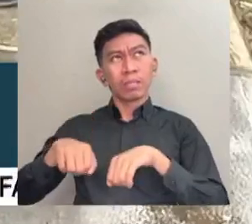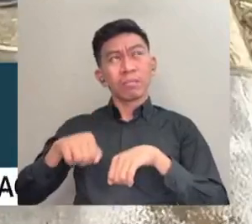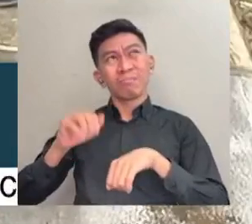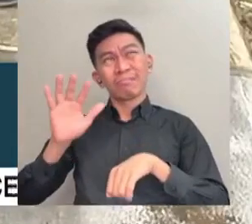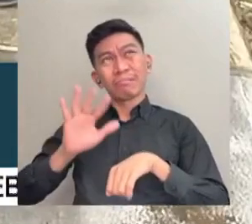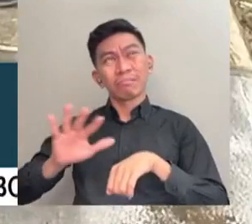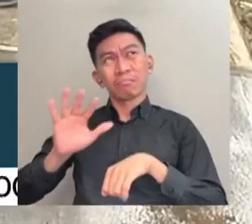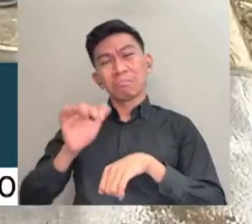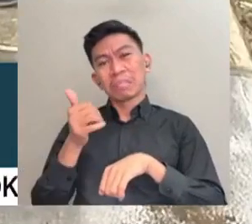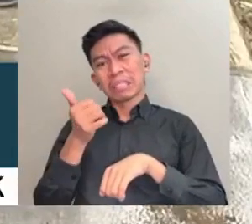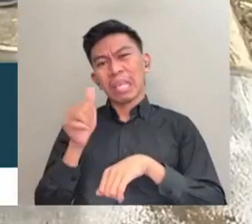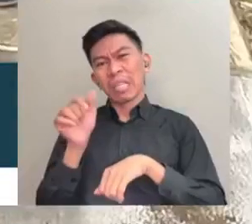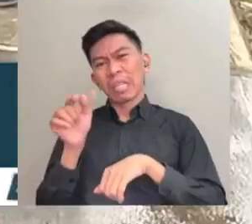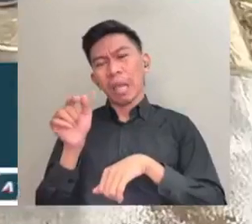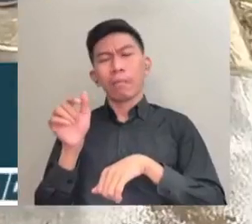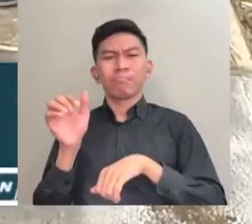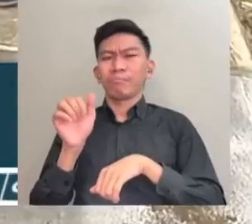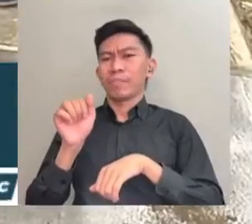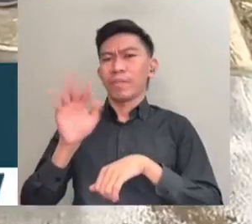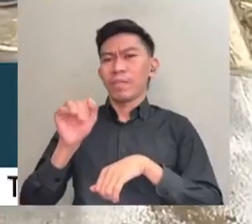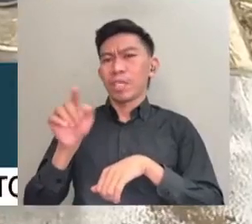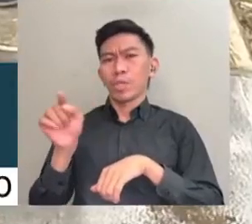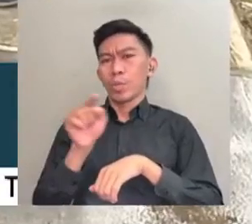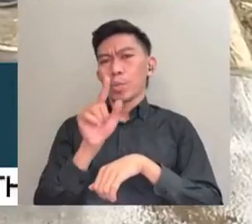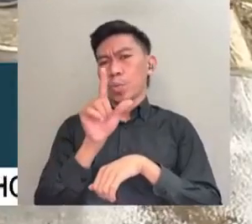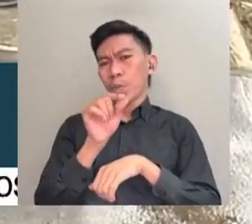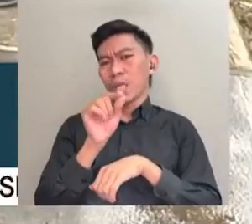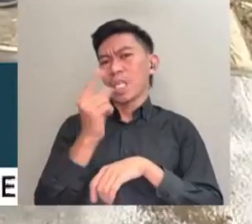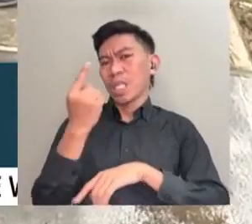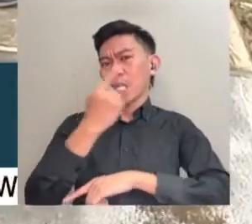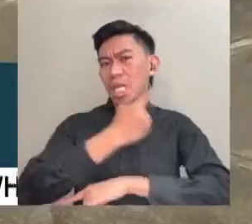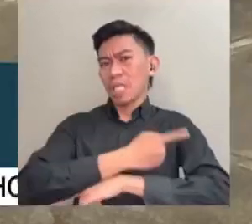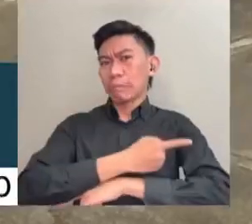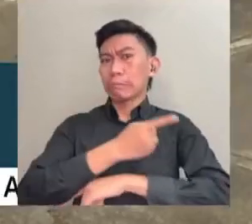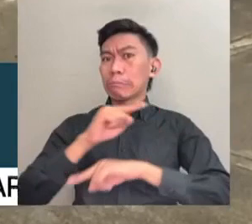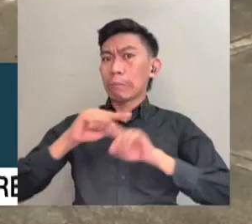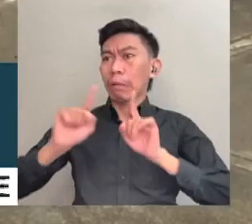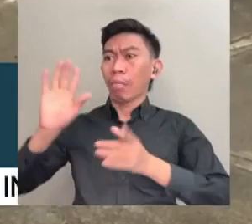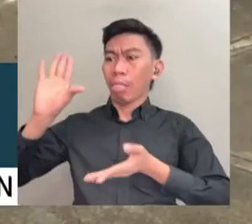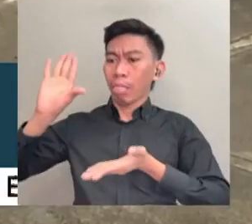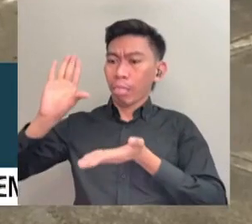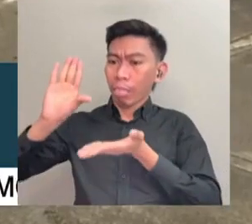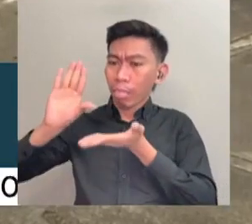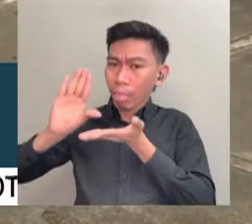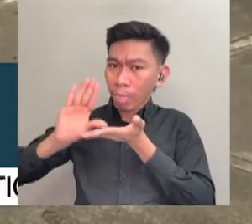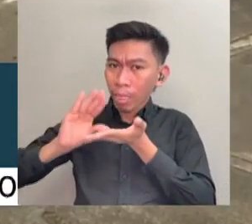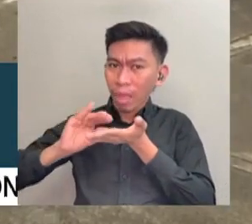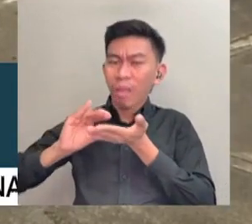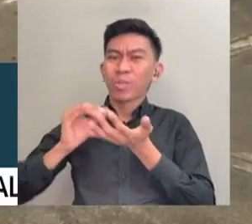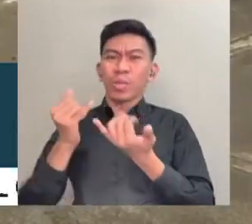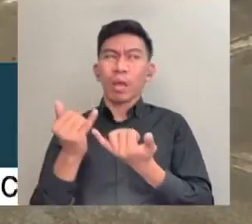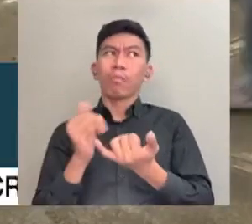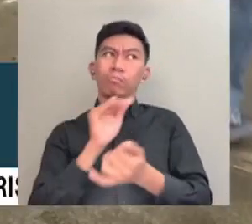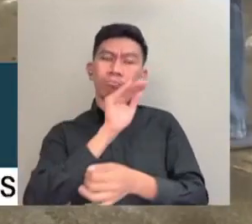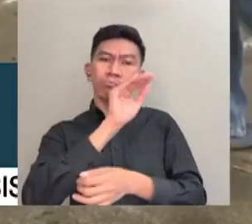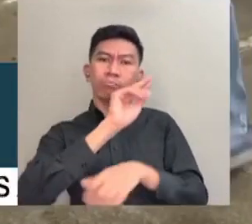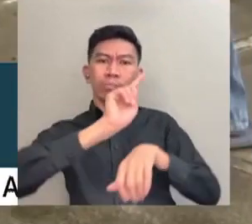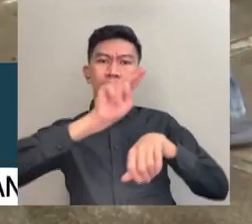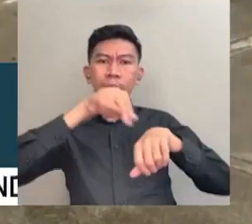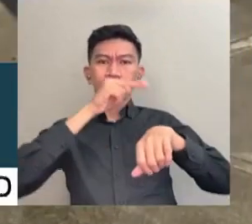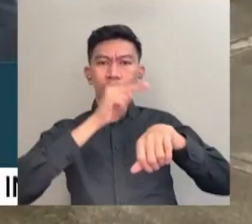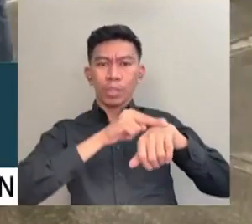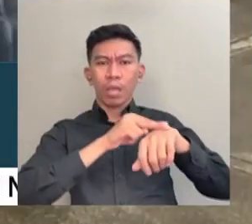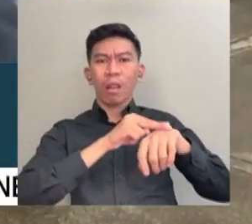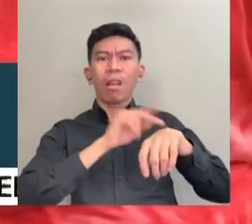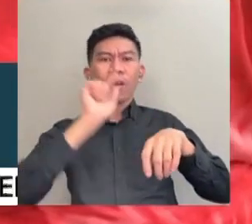for 15 to 20 days. So that's why they are asking for help from the national government and other non-government